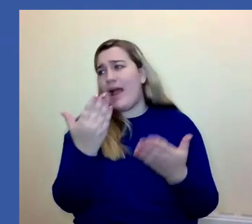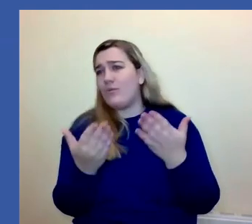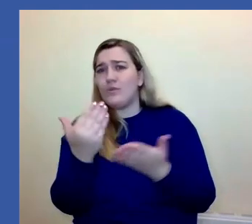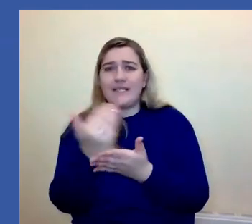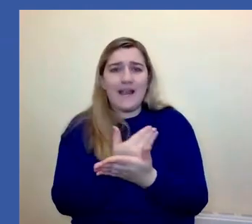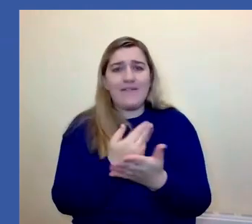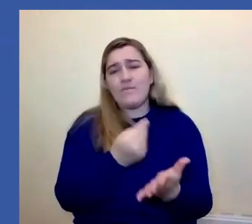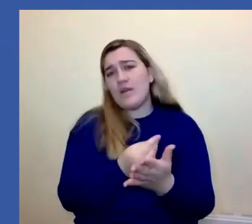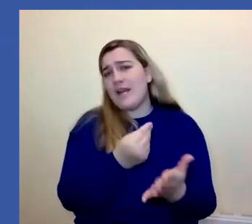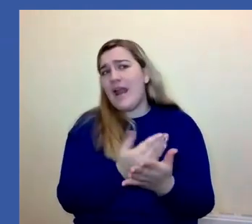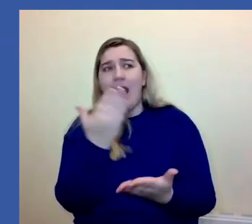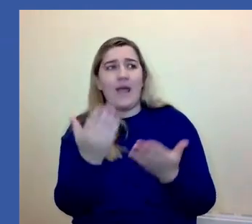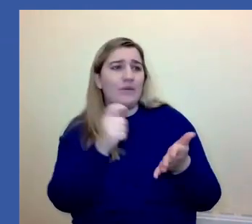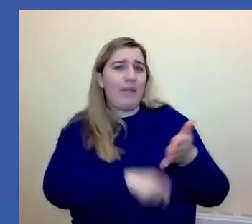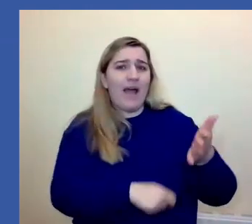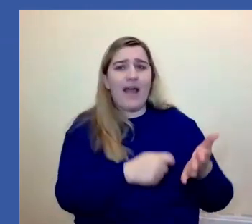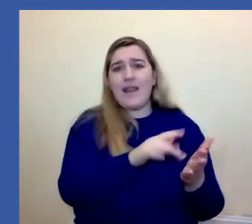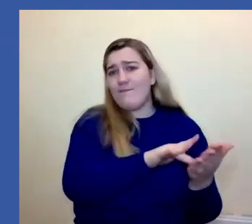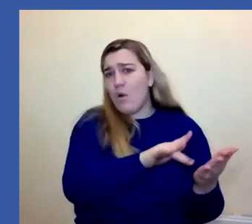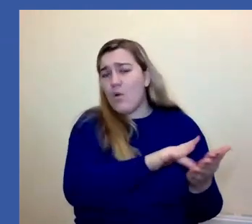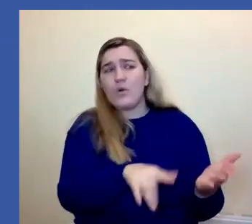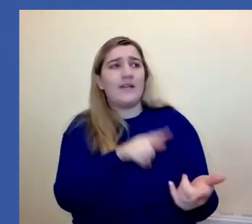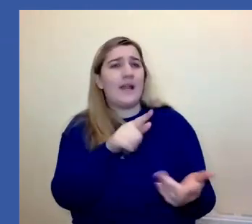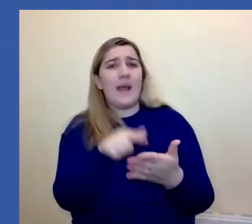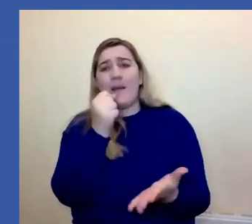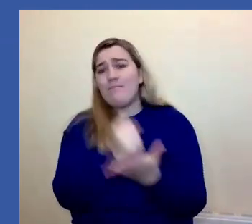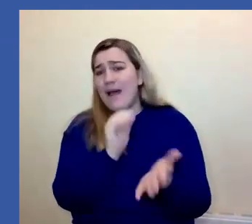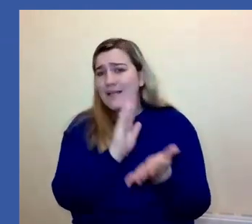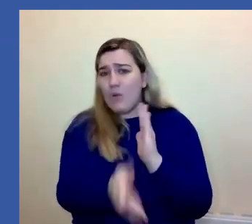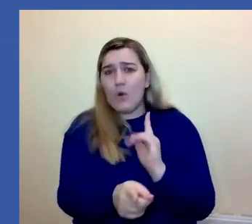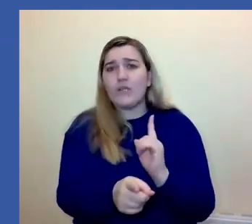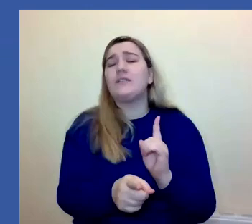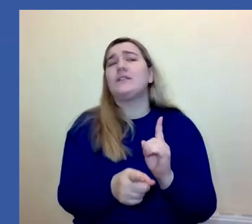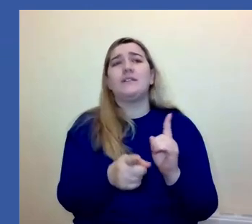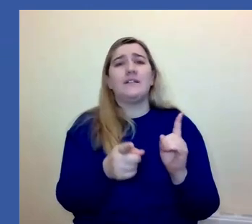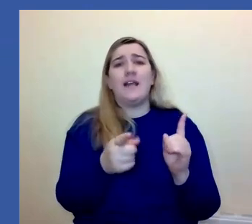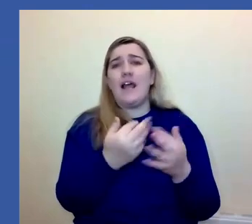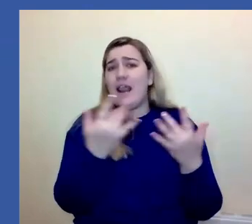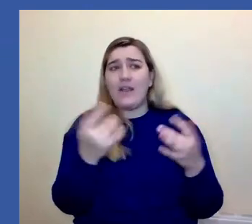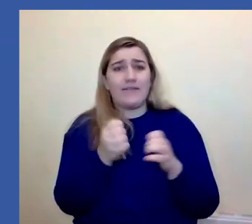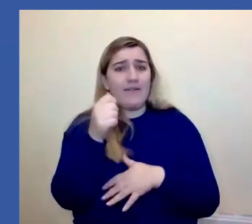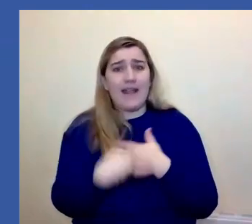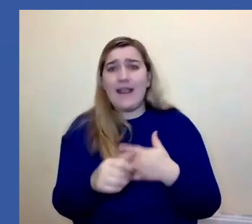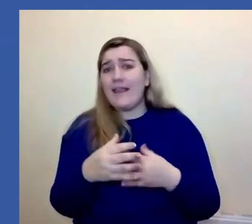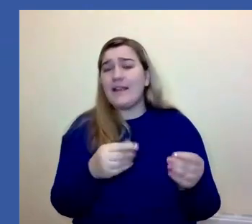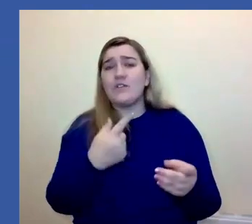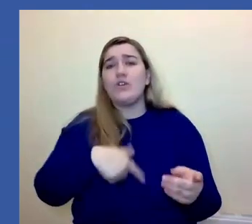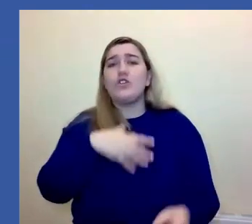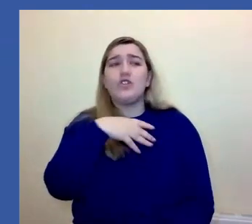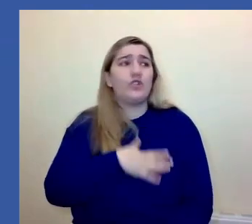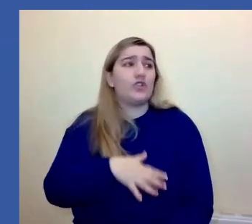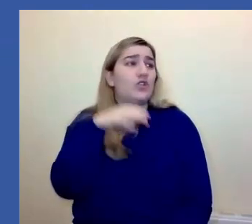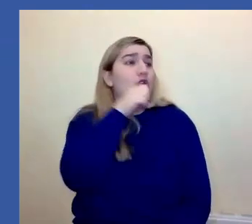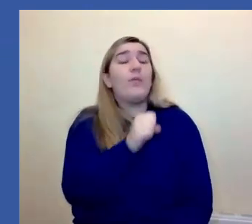to buy a mobile phone, trying to get a passport, and lots of day-to-day things that many of us just take for granted.